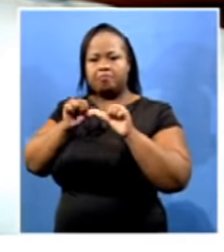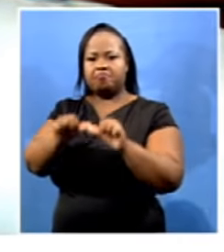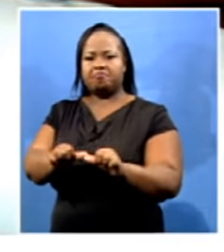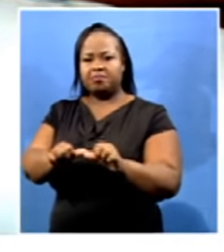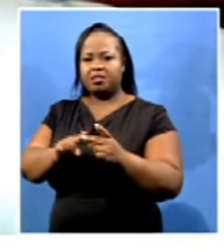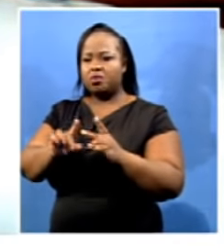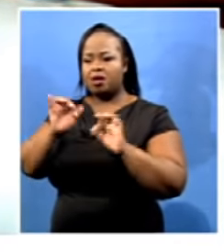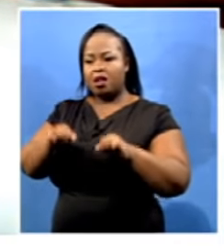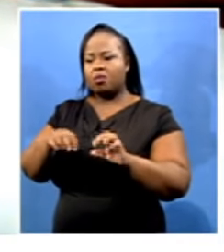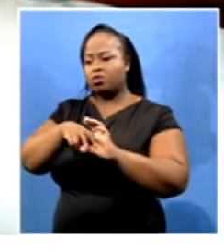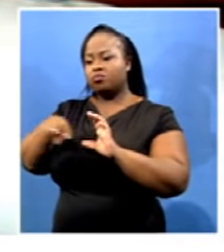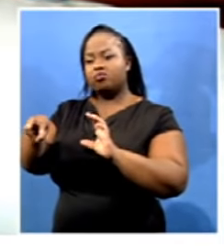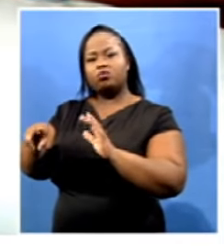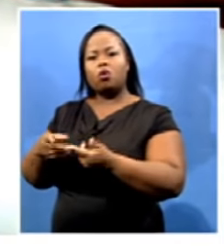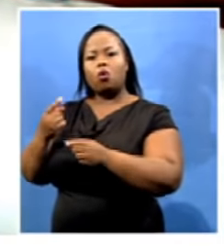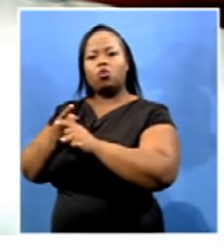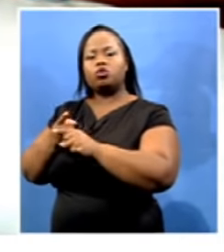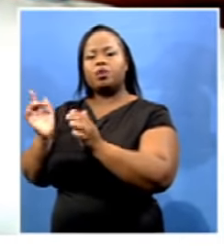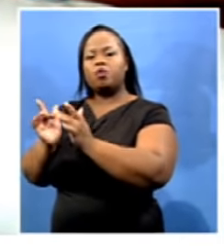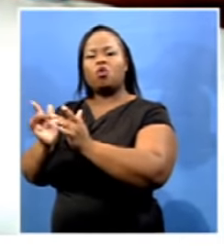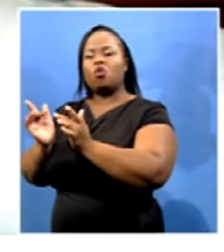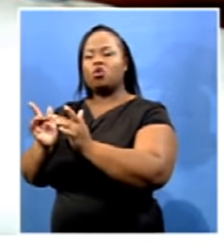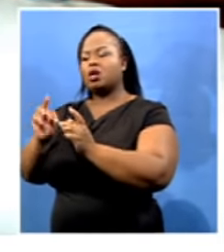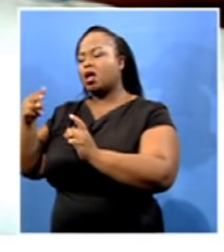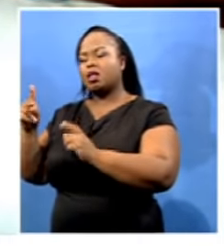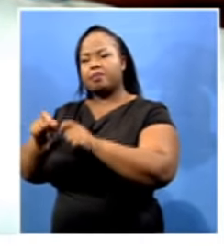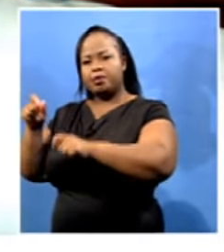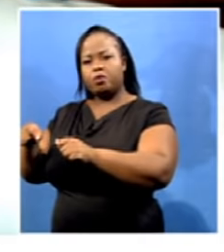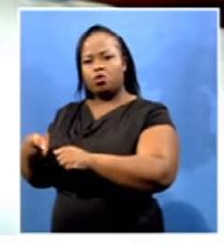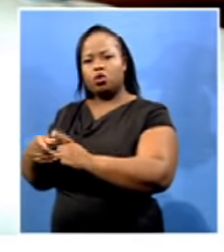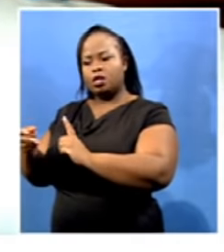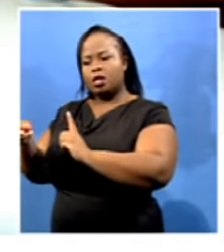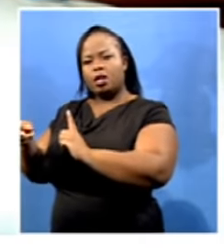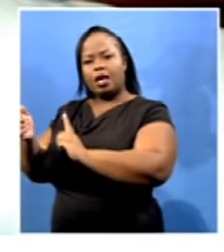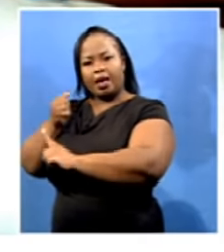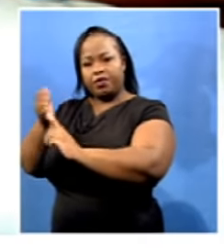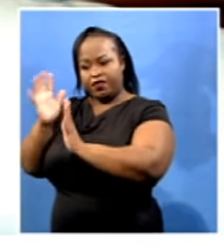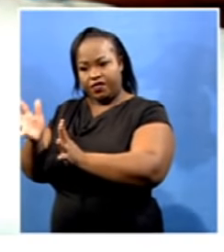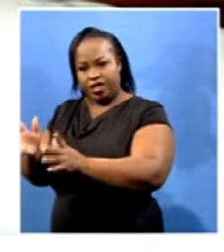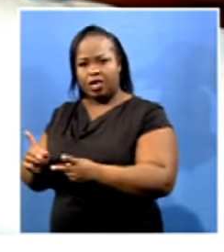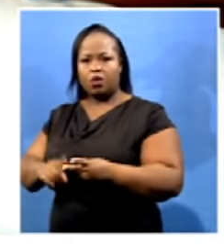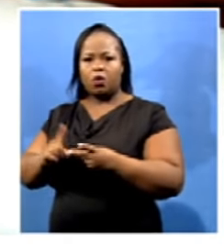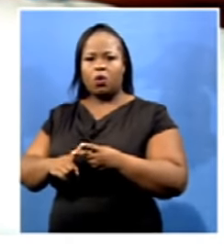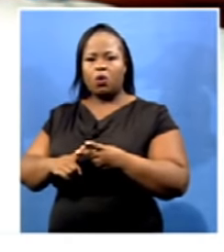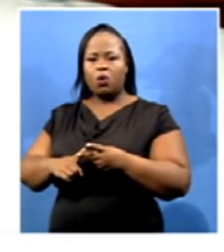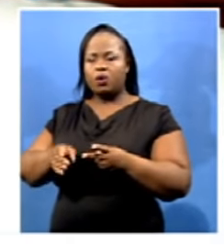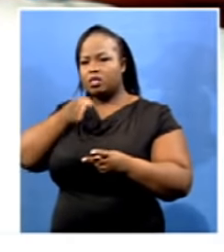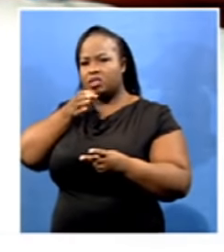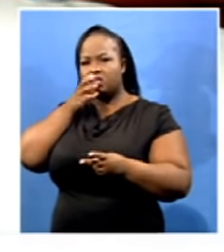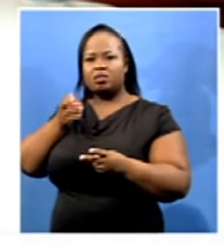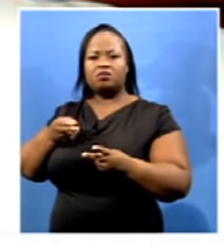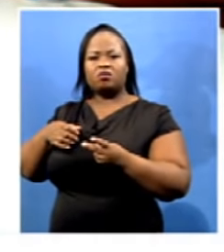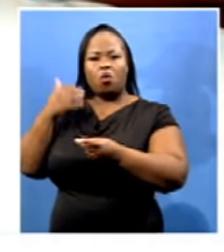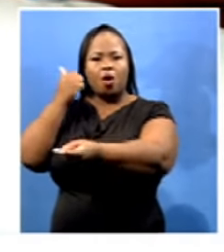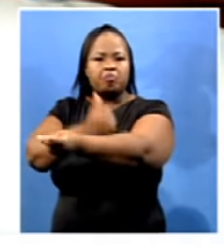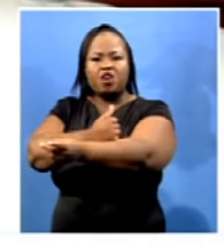not allowed to contact any of his victims. He's not allowed to abuse any substances,